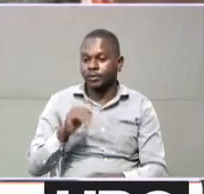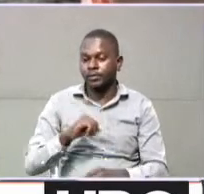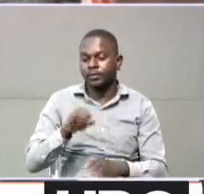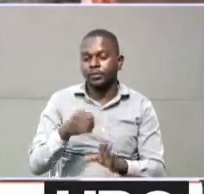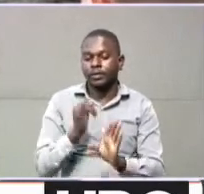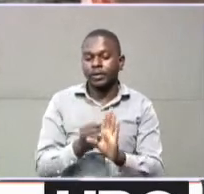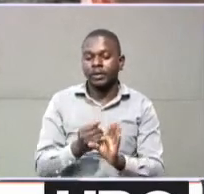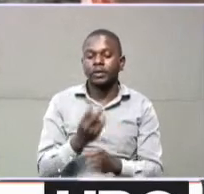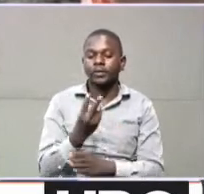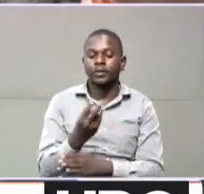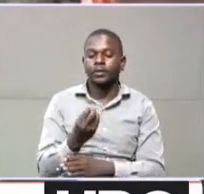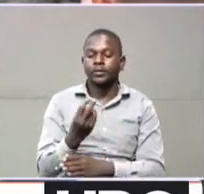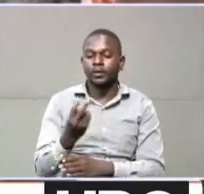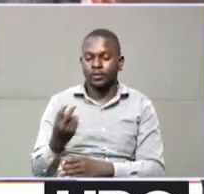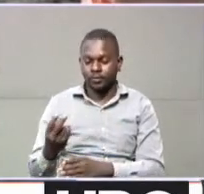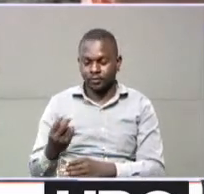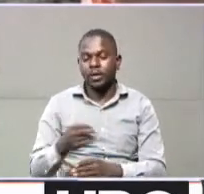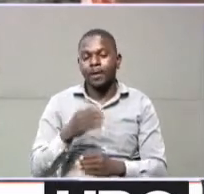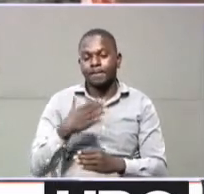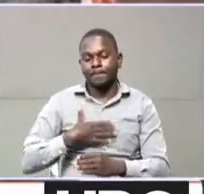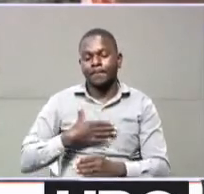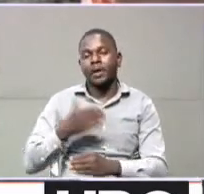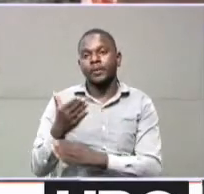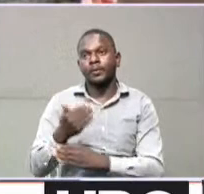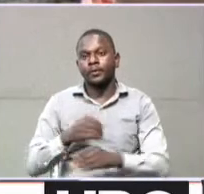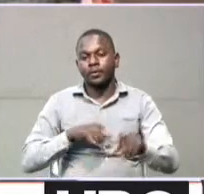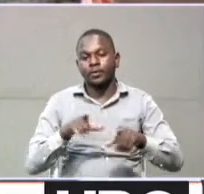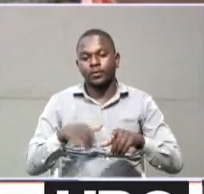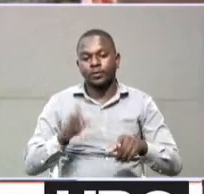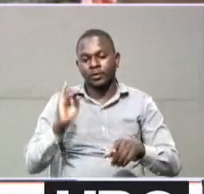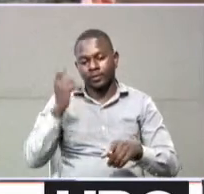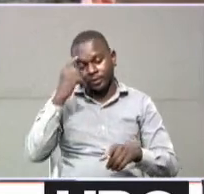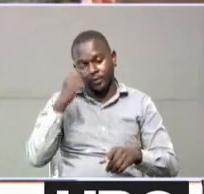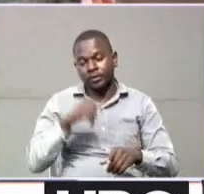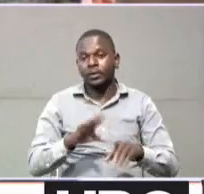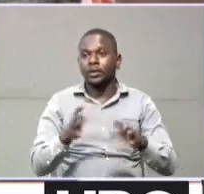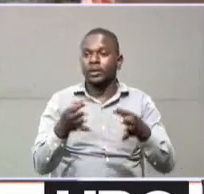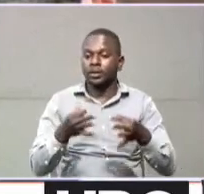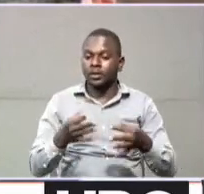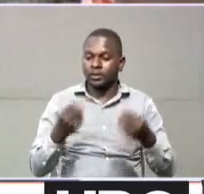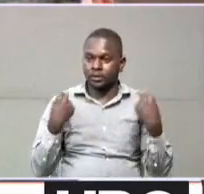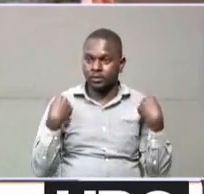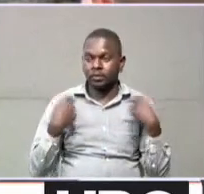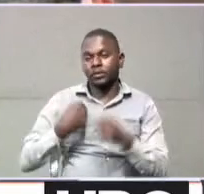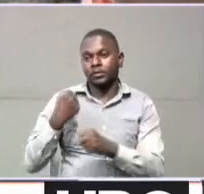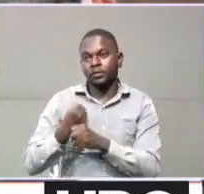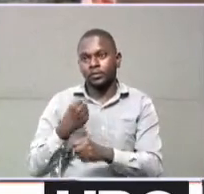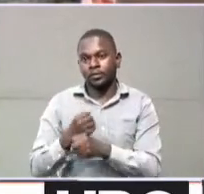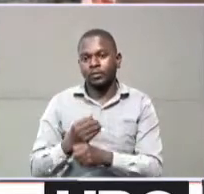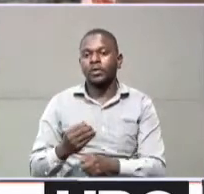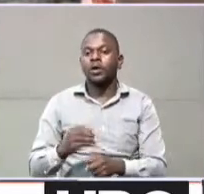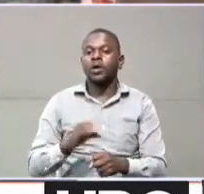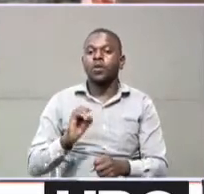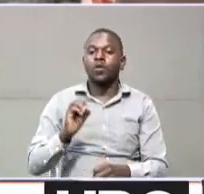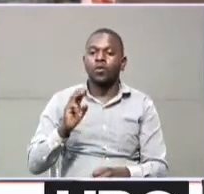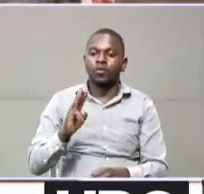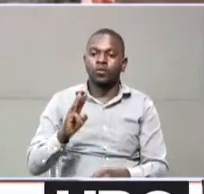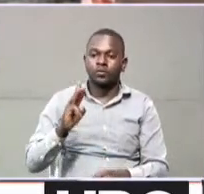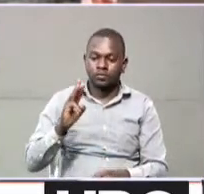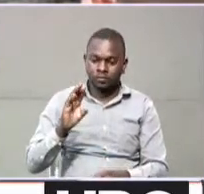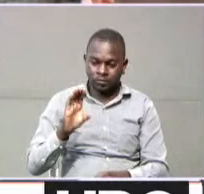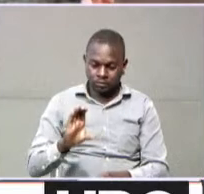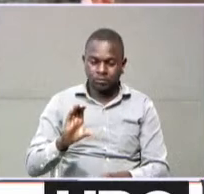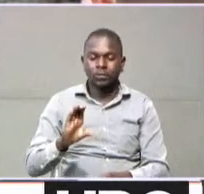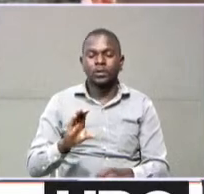2022 my ministry requested a local government accounting officers to work with operation crews creation to validate the